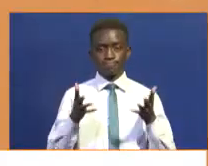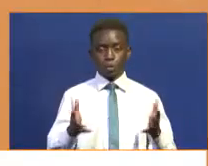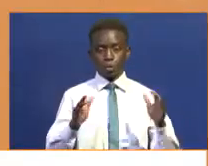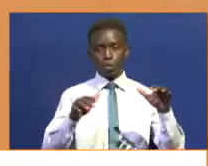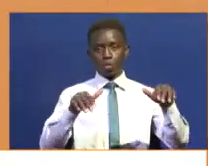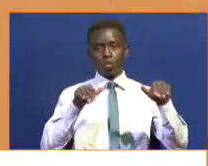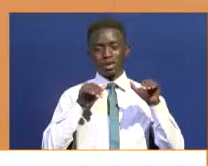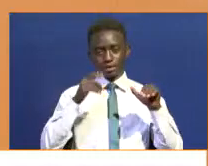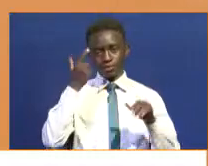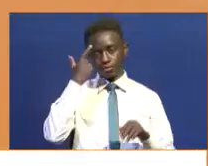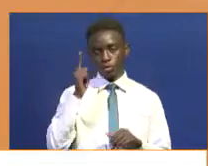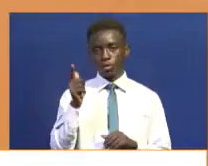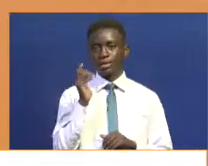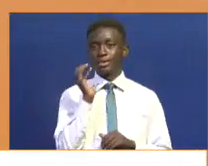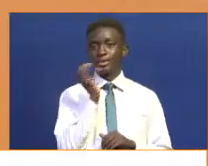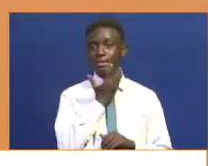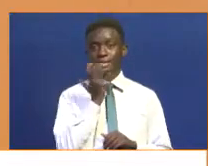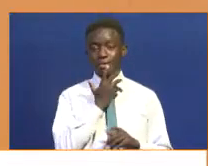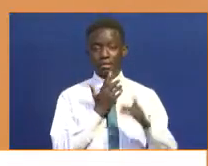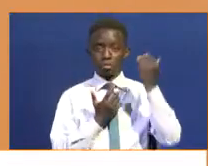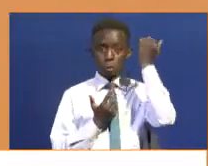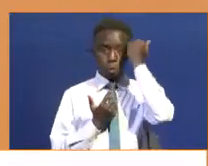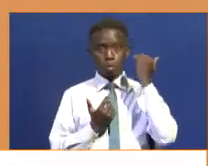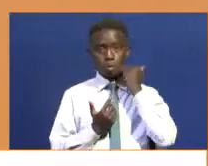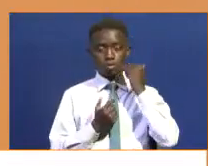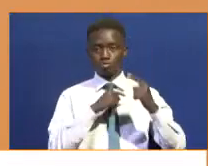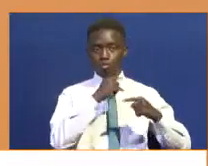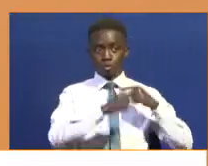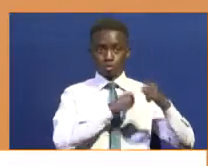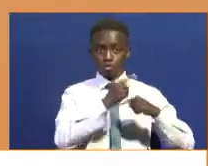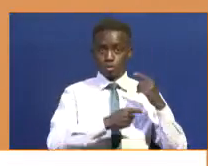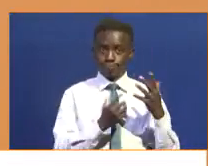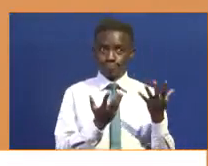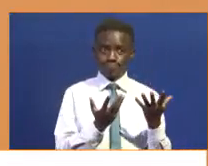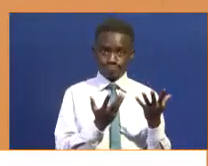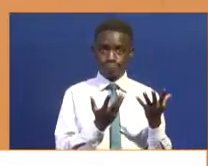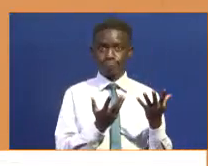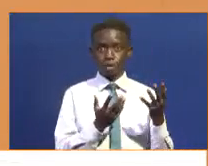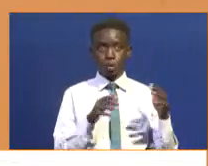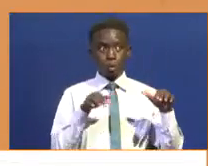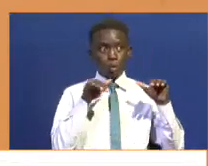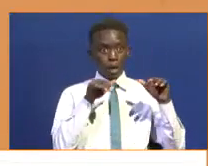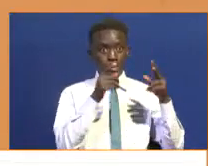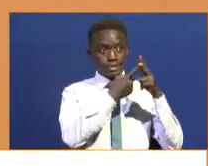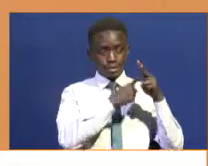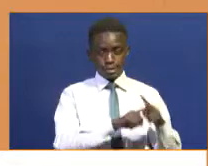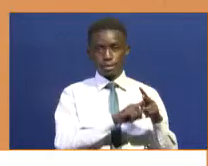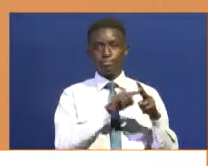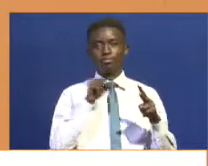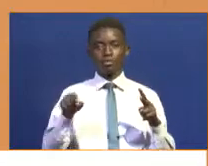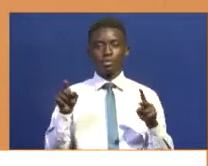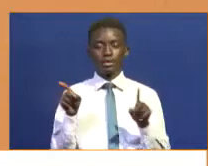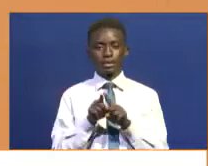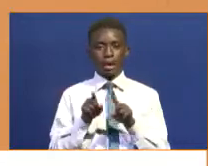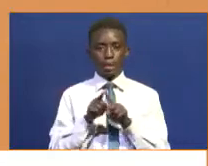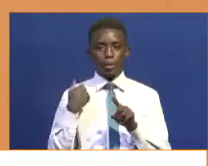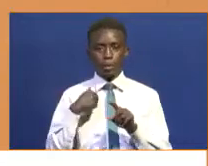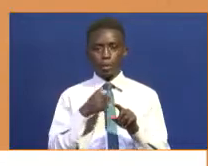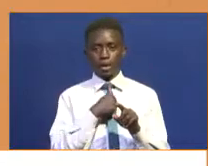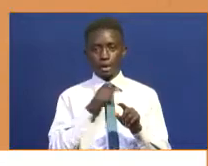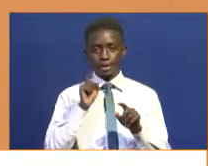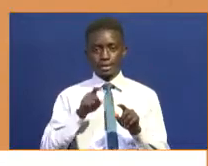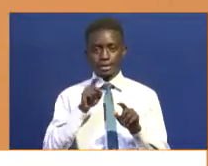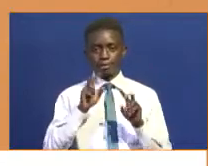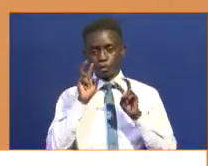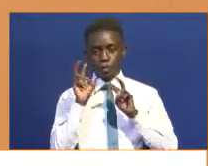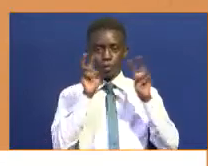by the lawyers representing various parties. And so we have our reporter there, Ruth Wambui, who has just